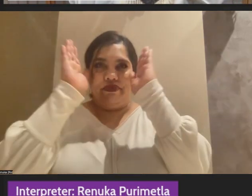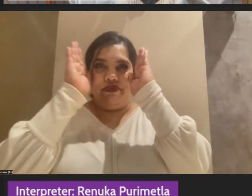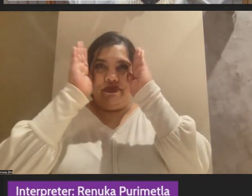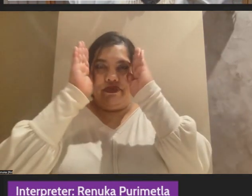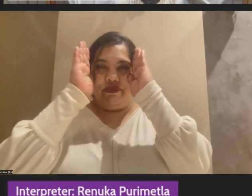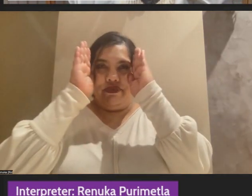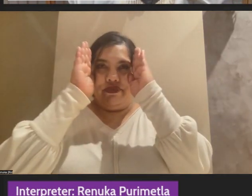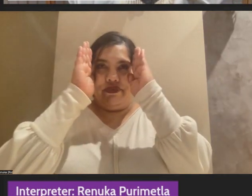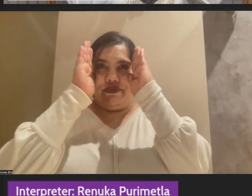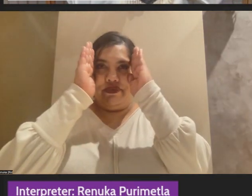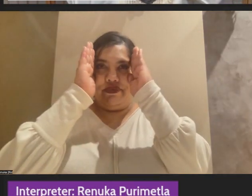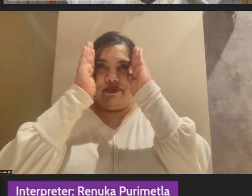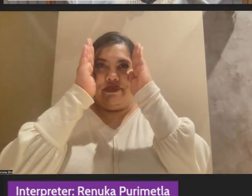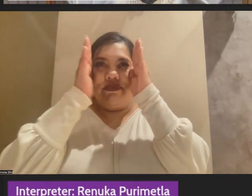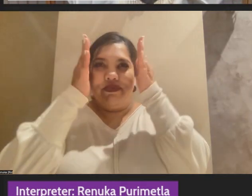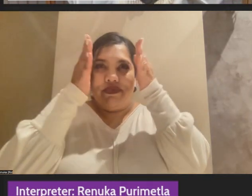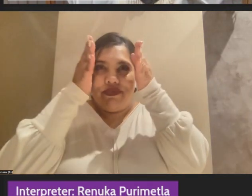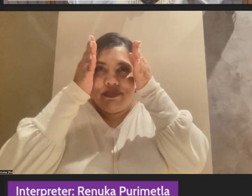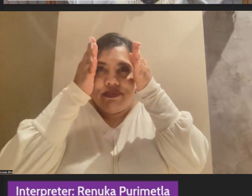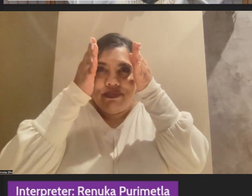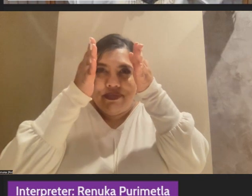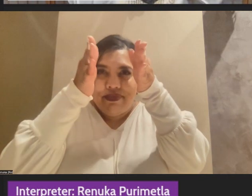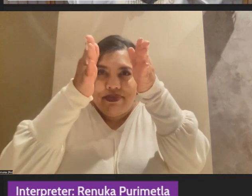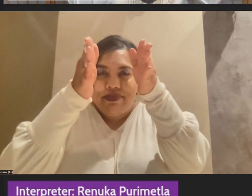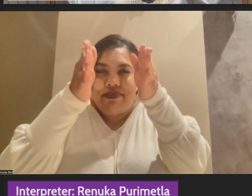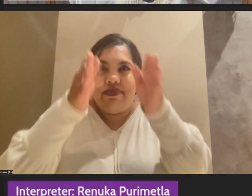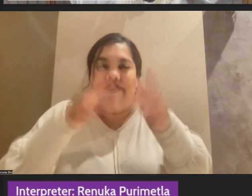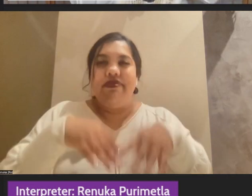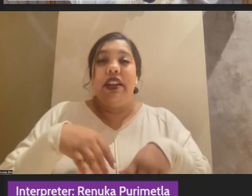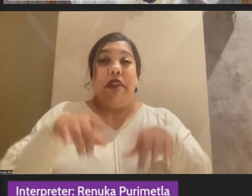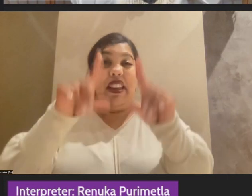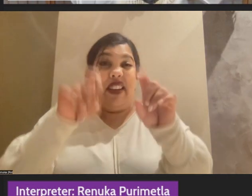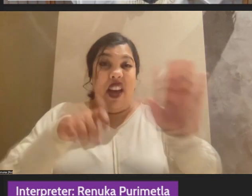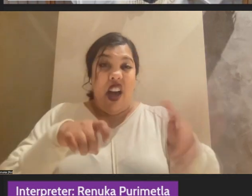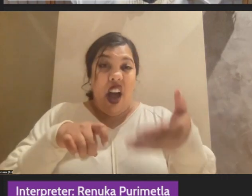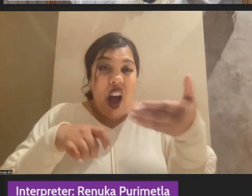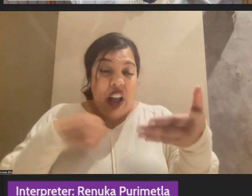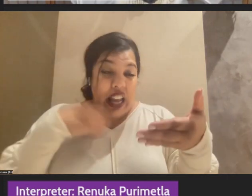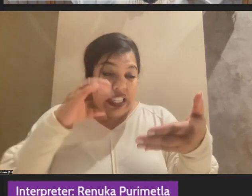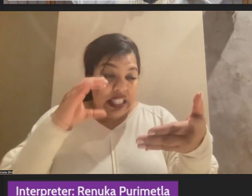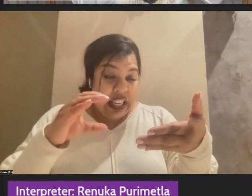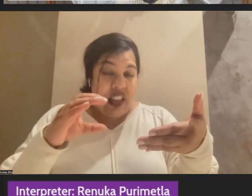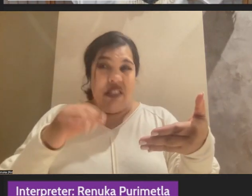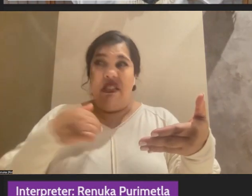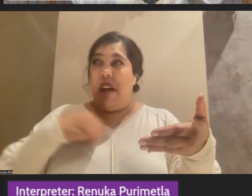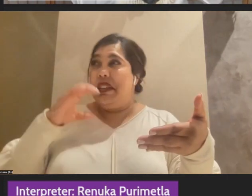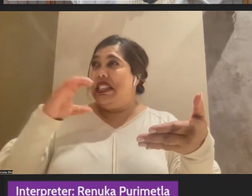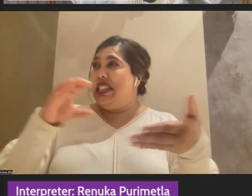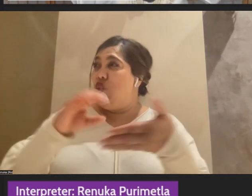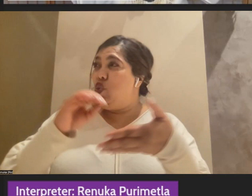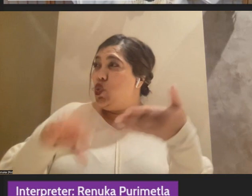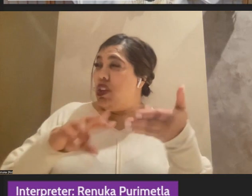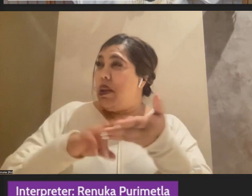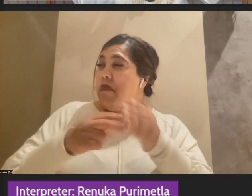aspect. You got a C on that test. I must be a C student. That means I'm stupid.